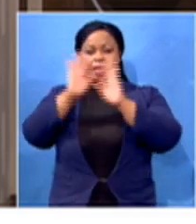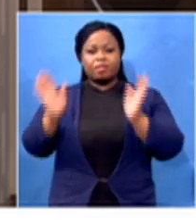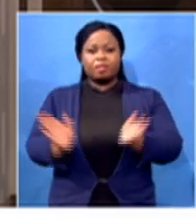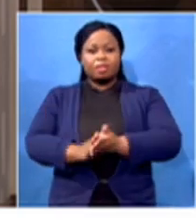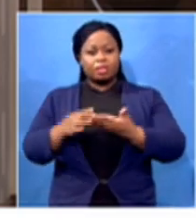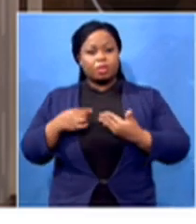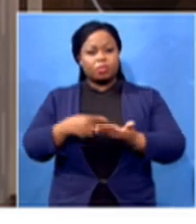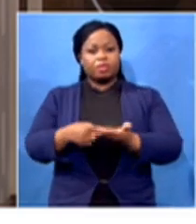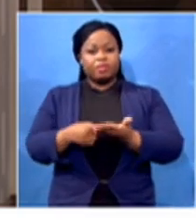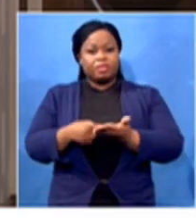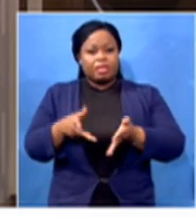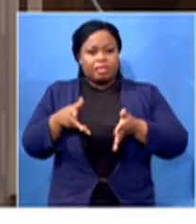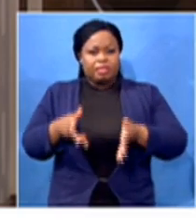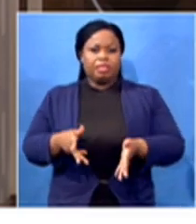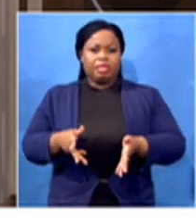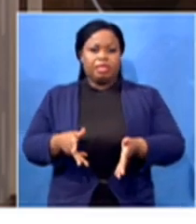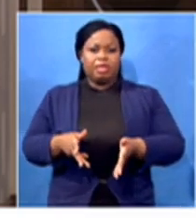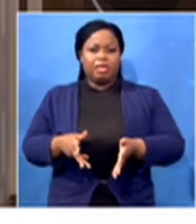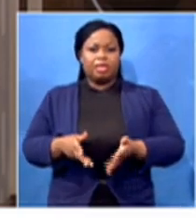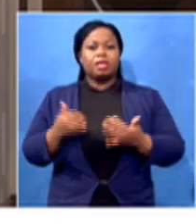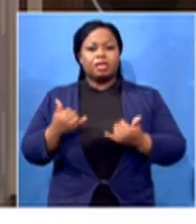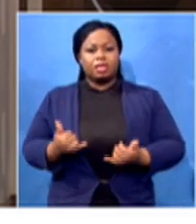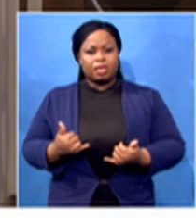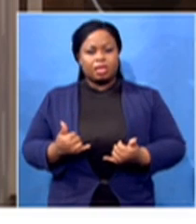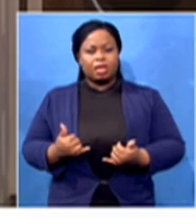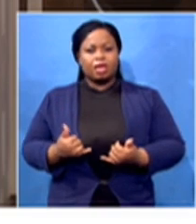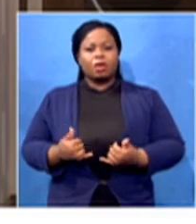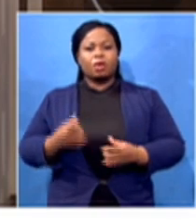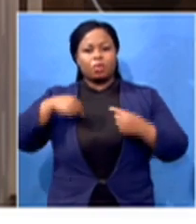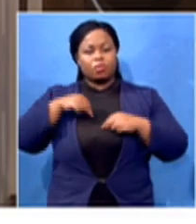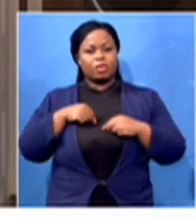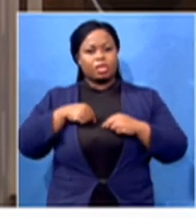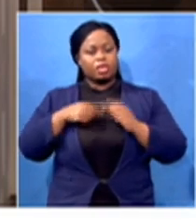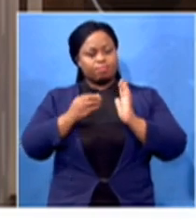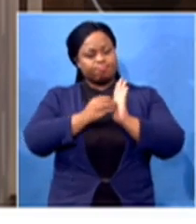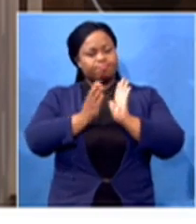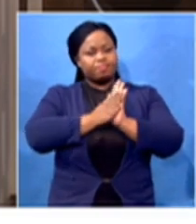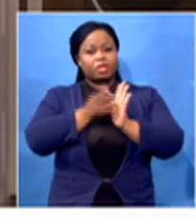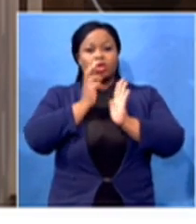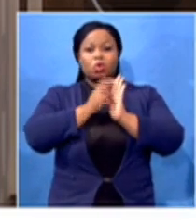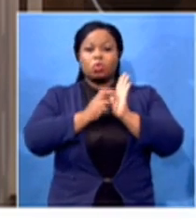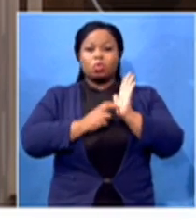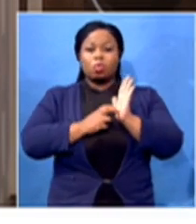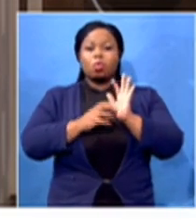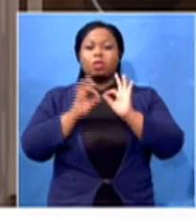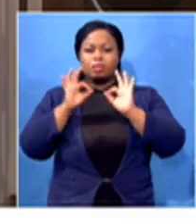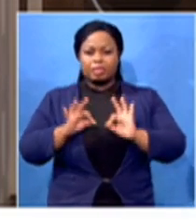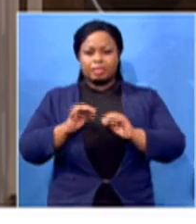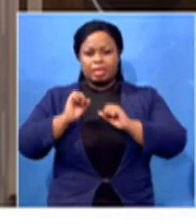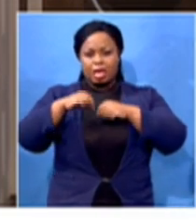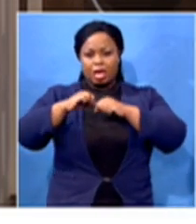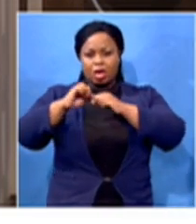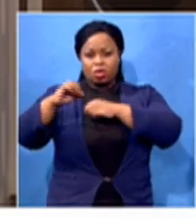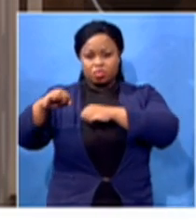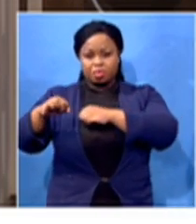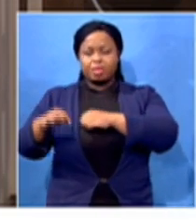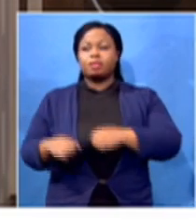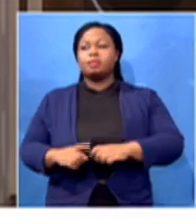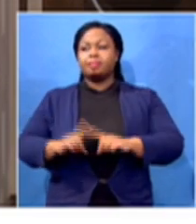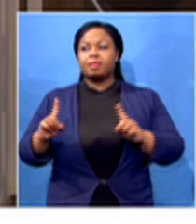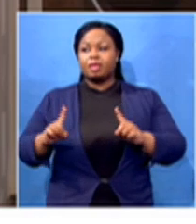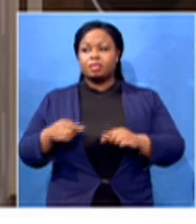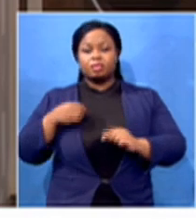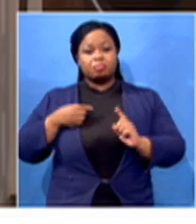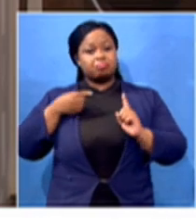kenyeletsa go ntlafatsa dikamano, empa ka tshebetso ya Ntate Ramaphosa o